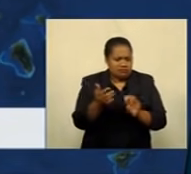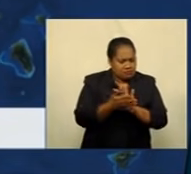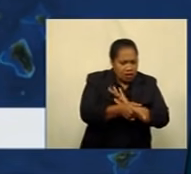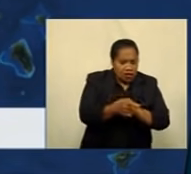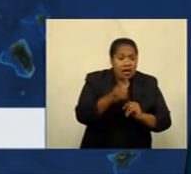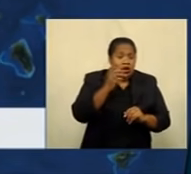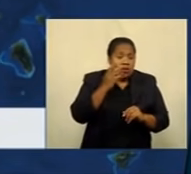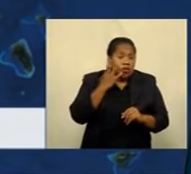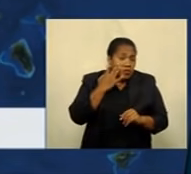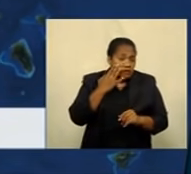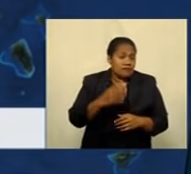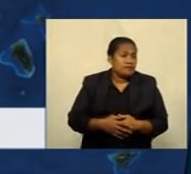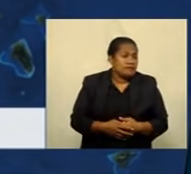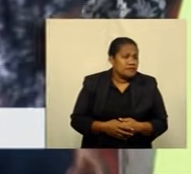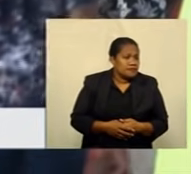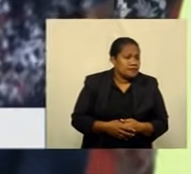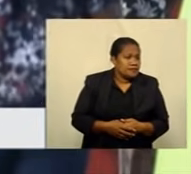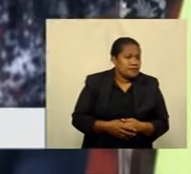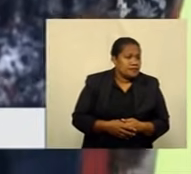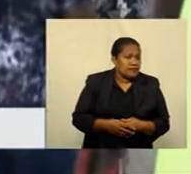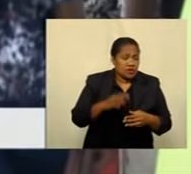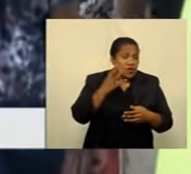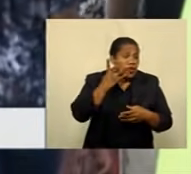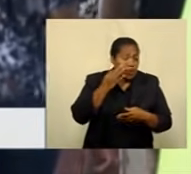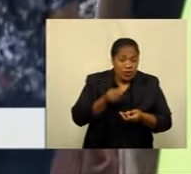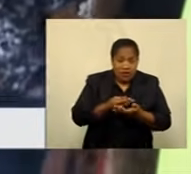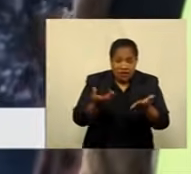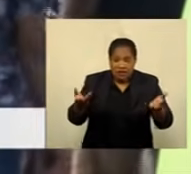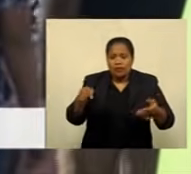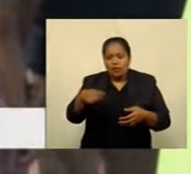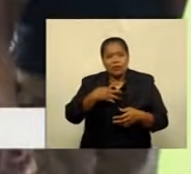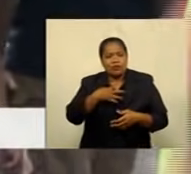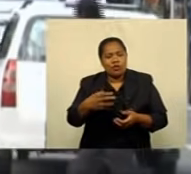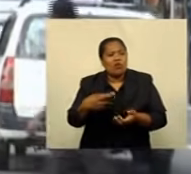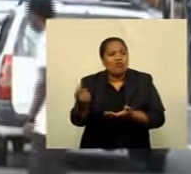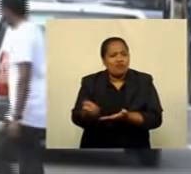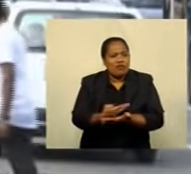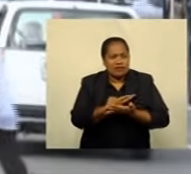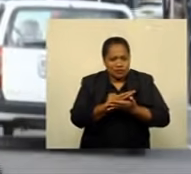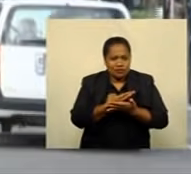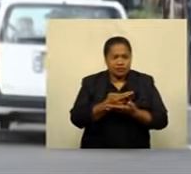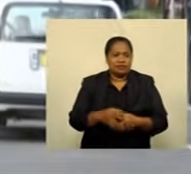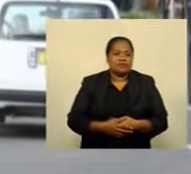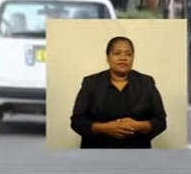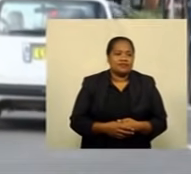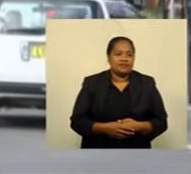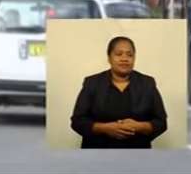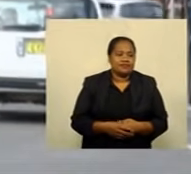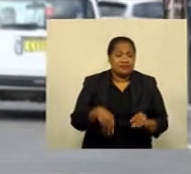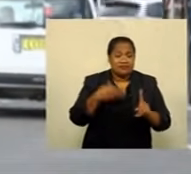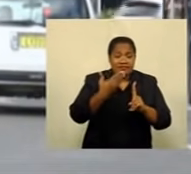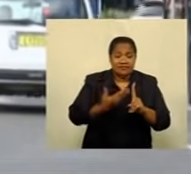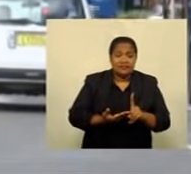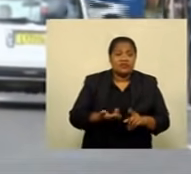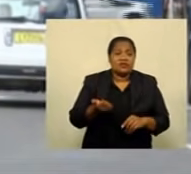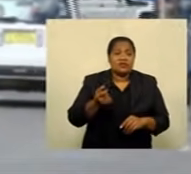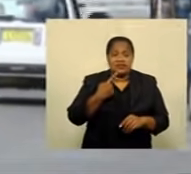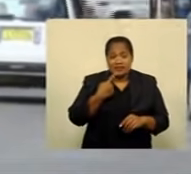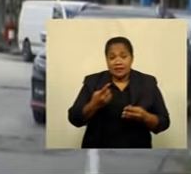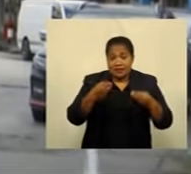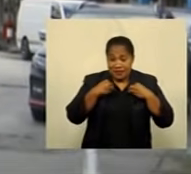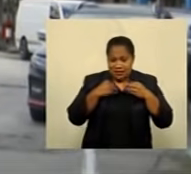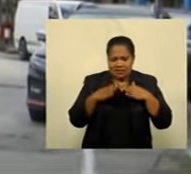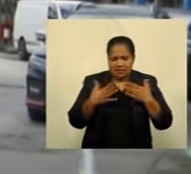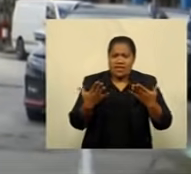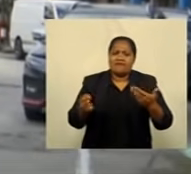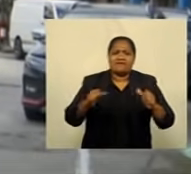then it translates into more revenue. Economy Minister Yasaid Kiyum had highlighted that businesses will have the freedom to use the